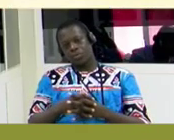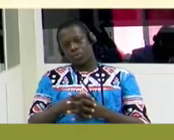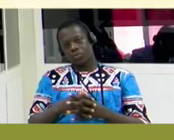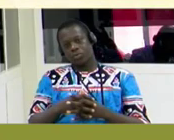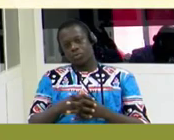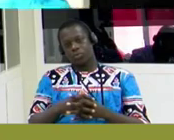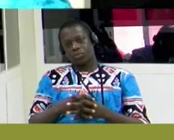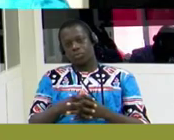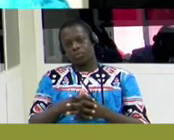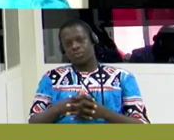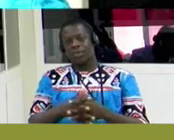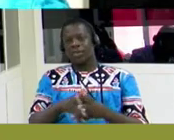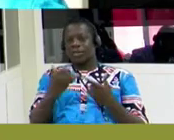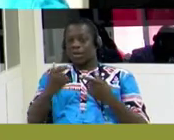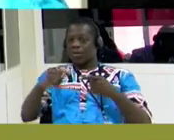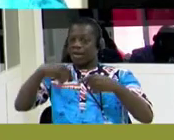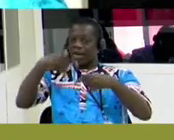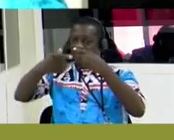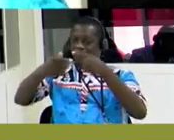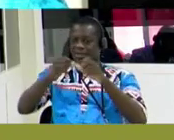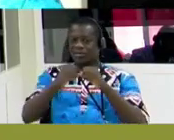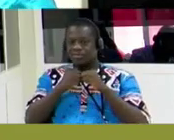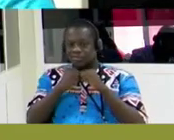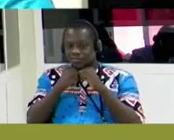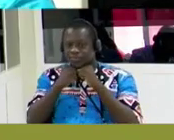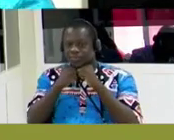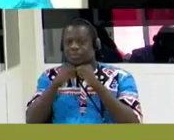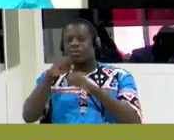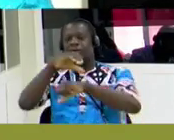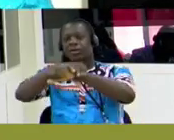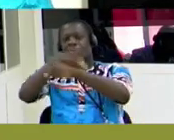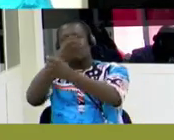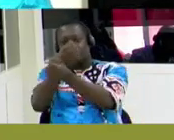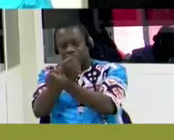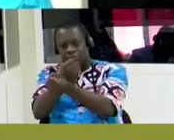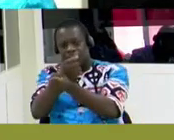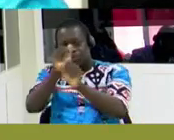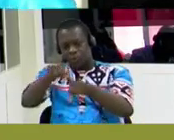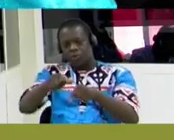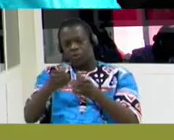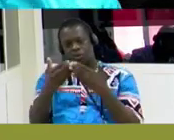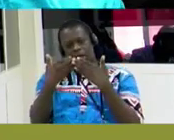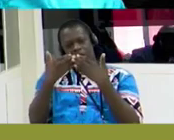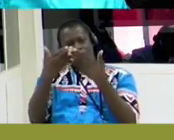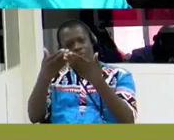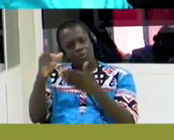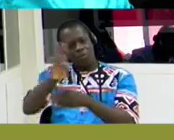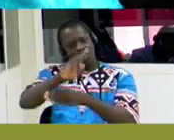When, after Sana Sabali was arrested, could you tell us what happened